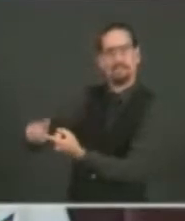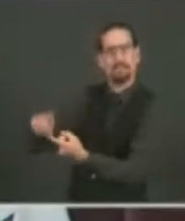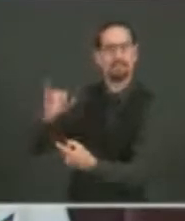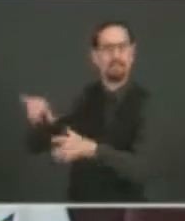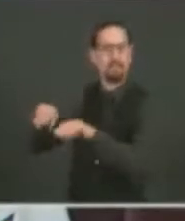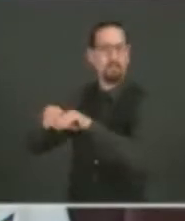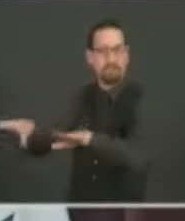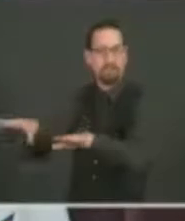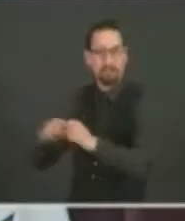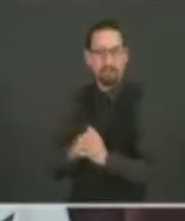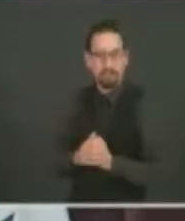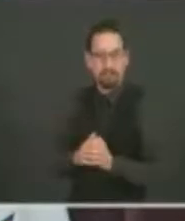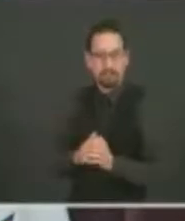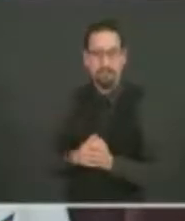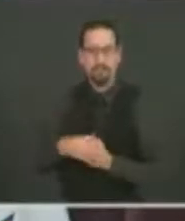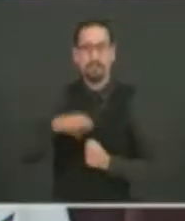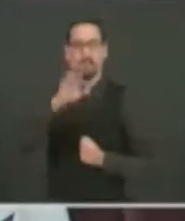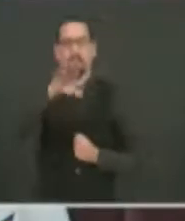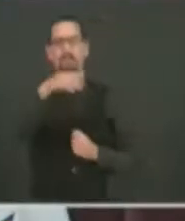obey the stay-at-home order